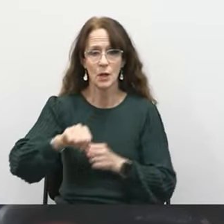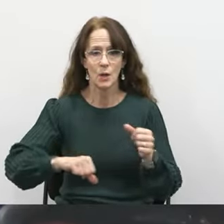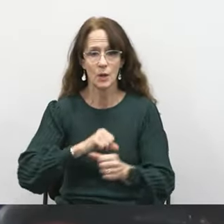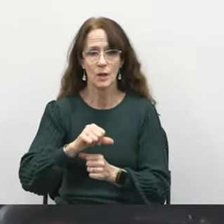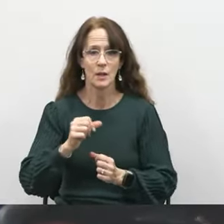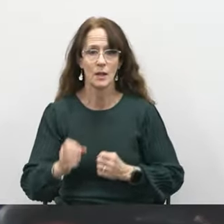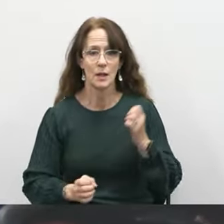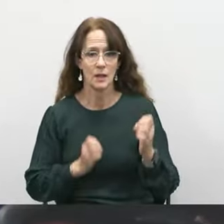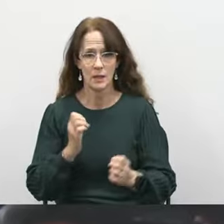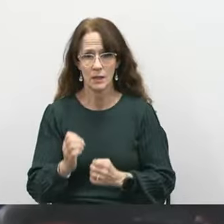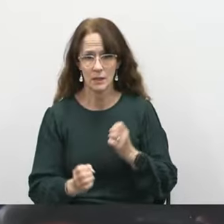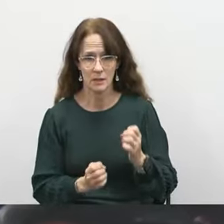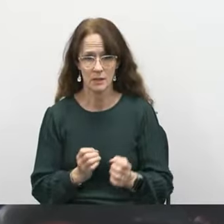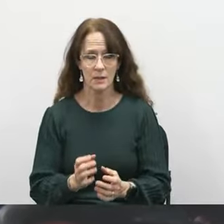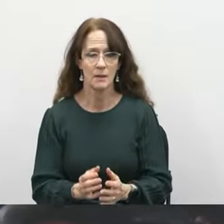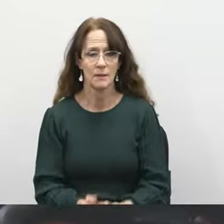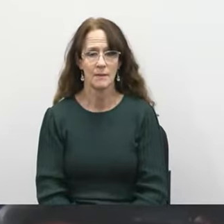and mentally.